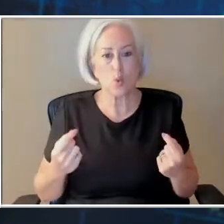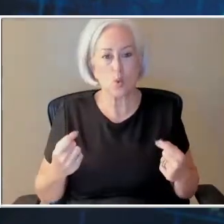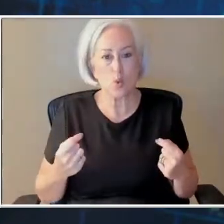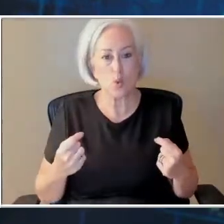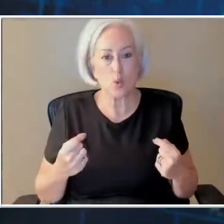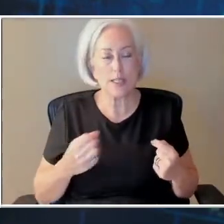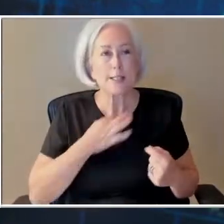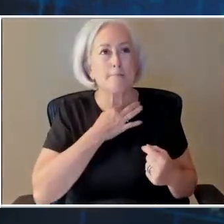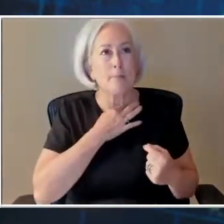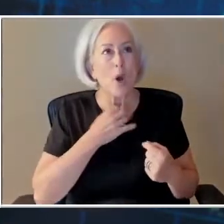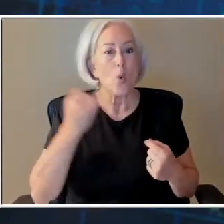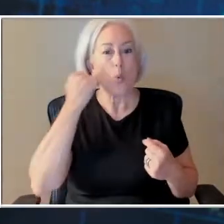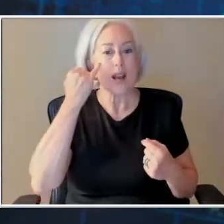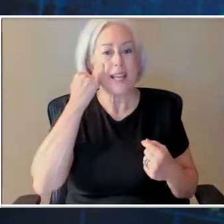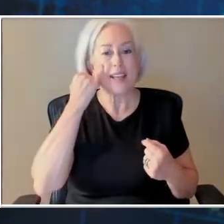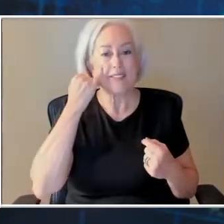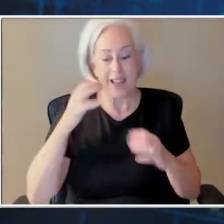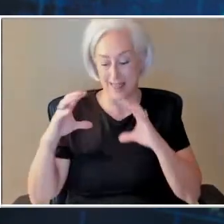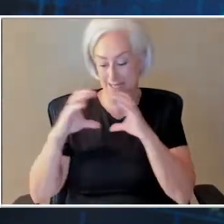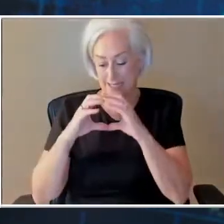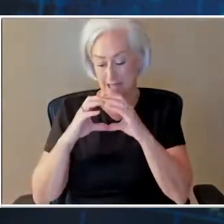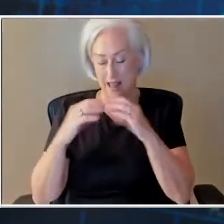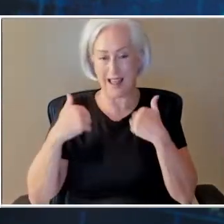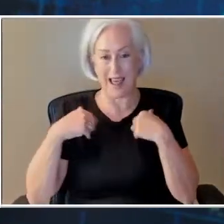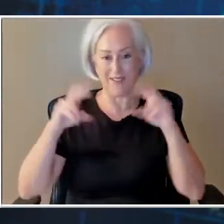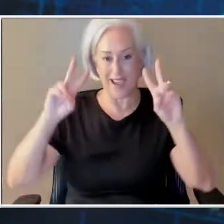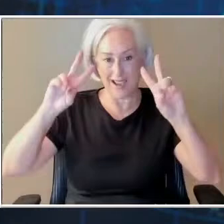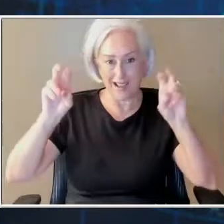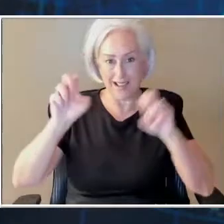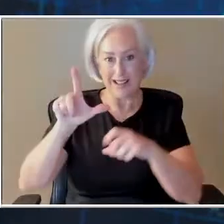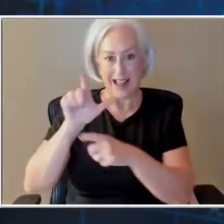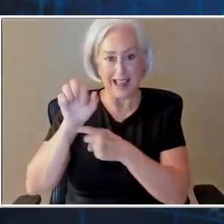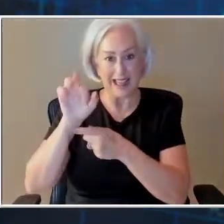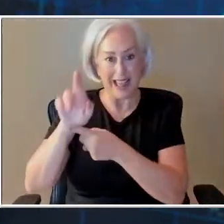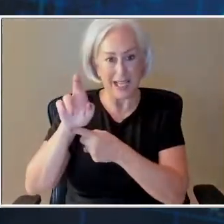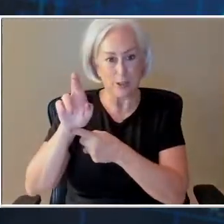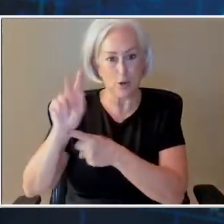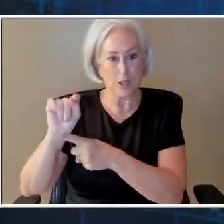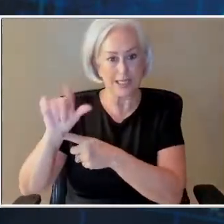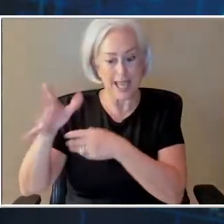on it to find the cancer cells and kill it? That's supposed to